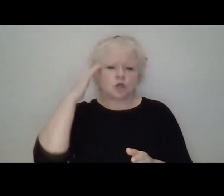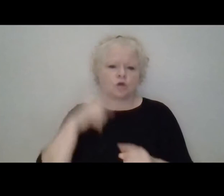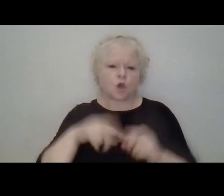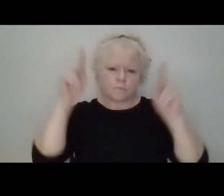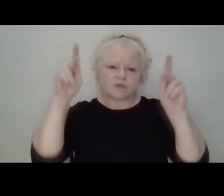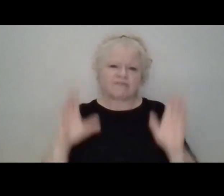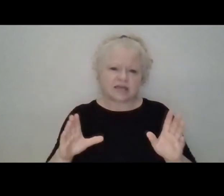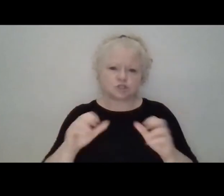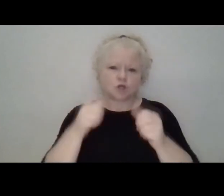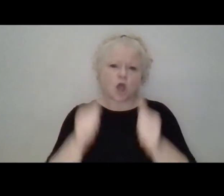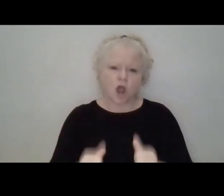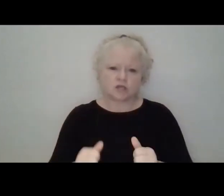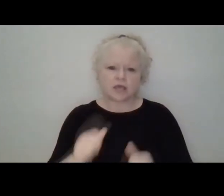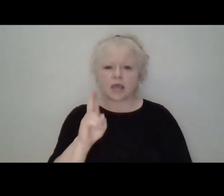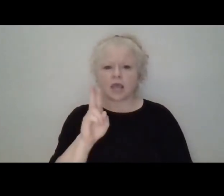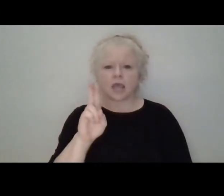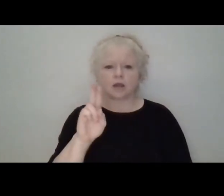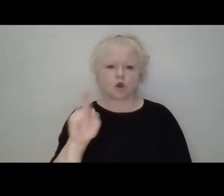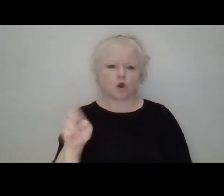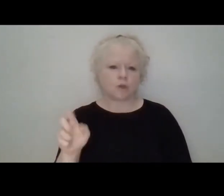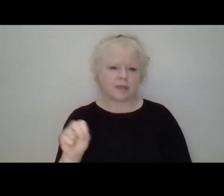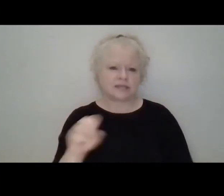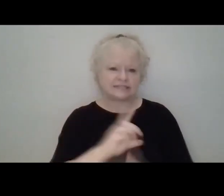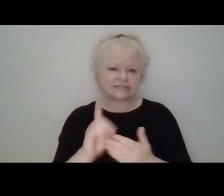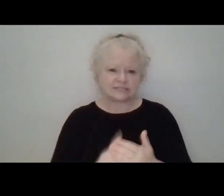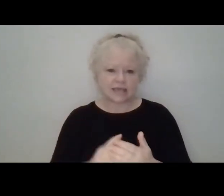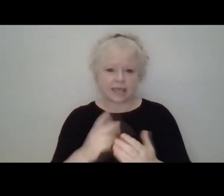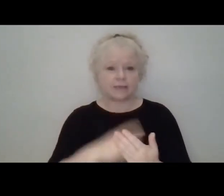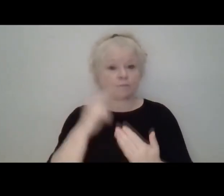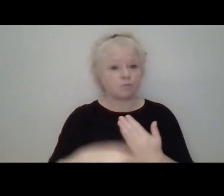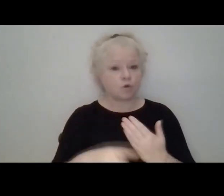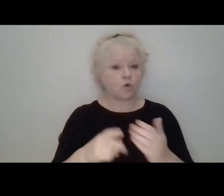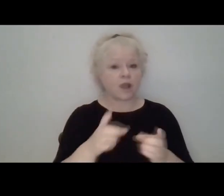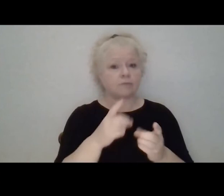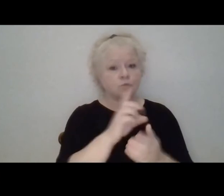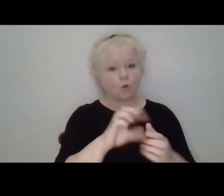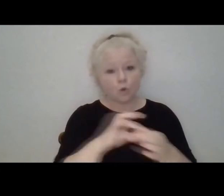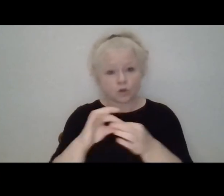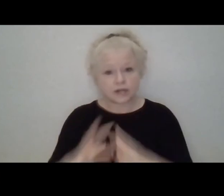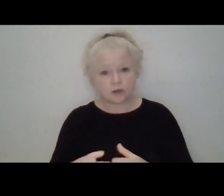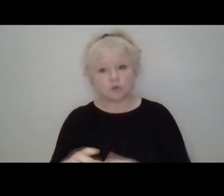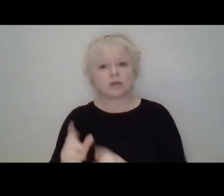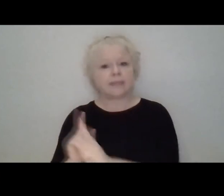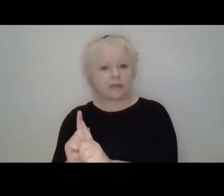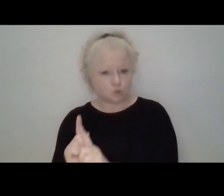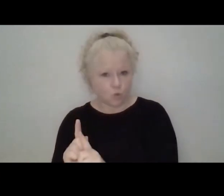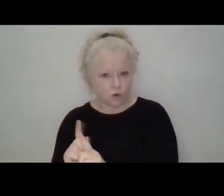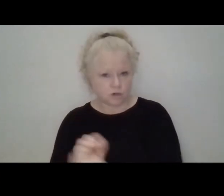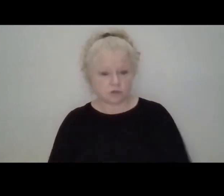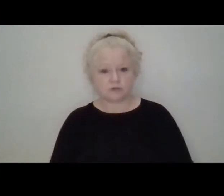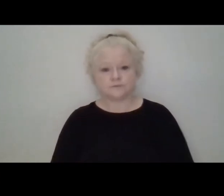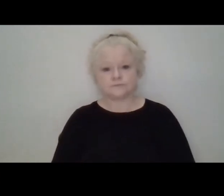of architecture and urban design. He's a program coordinator and a student mentor, so a lot of you probably know him. He received